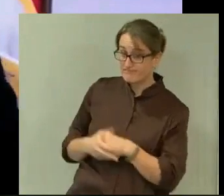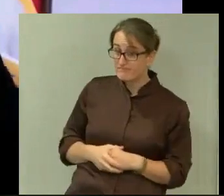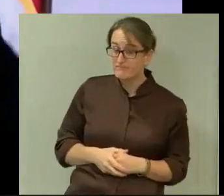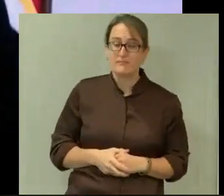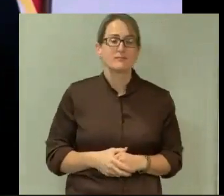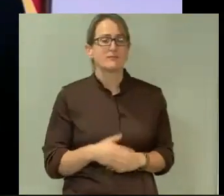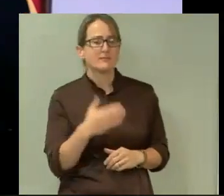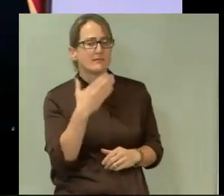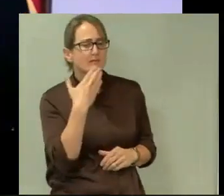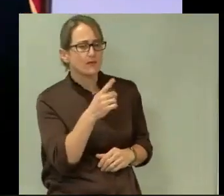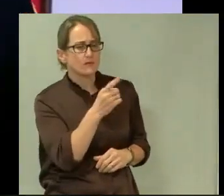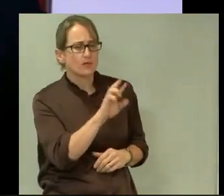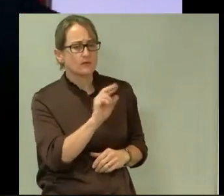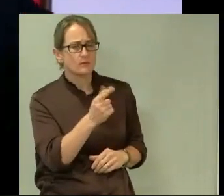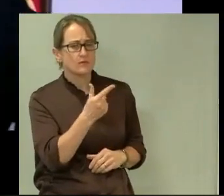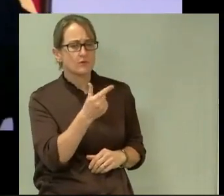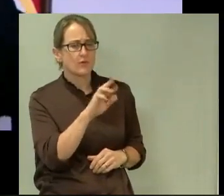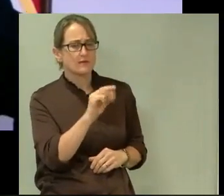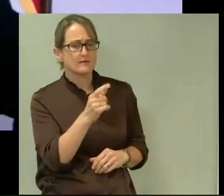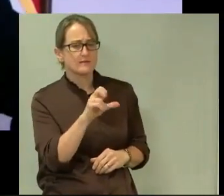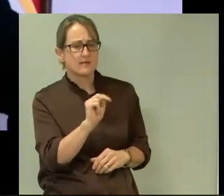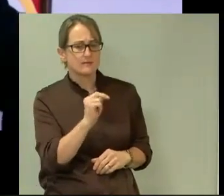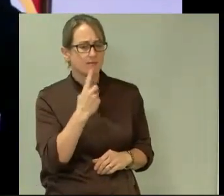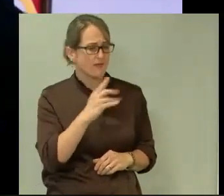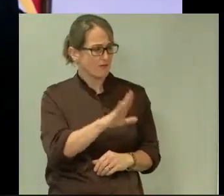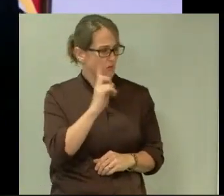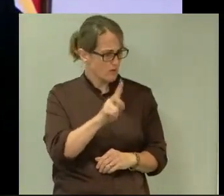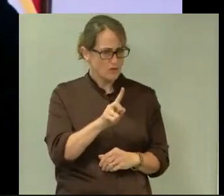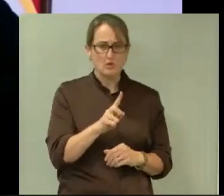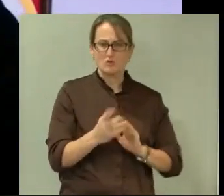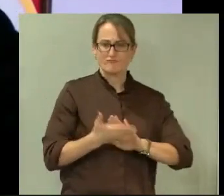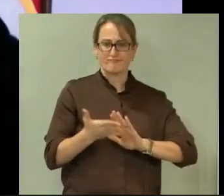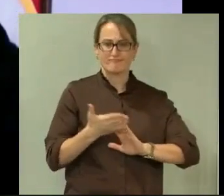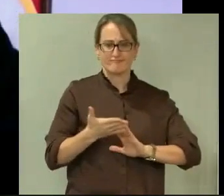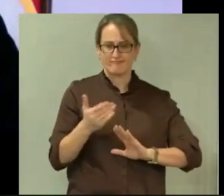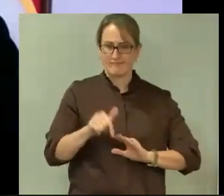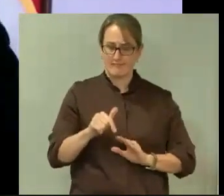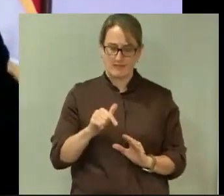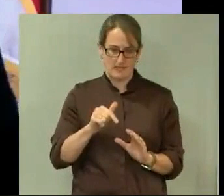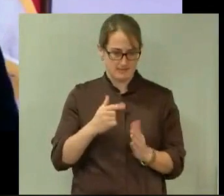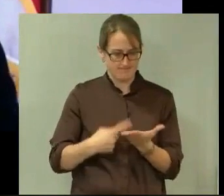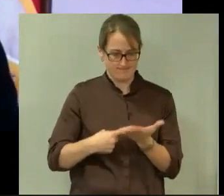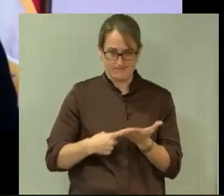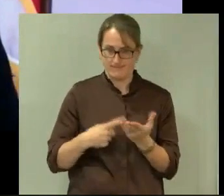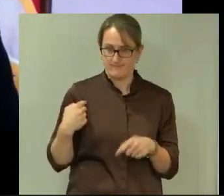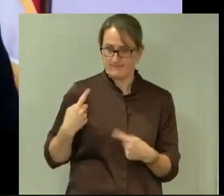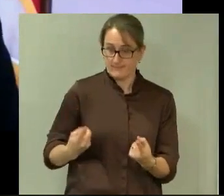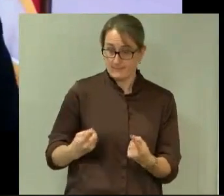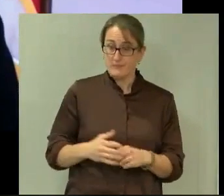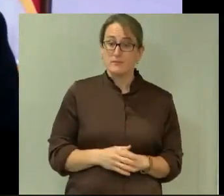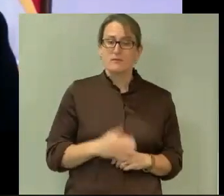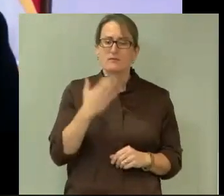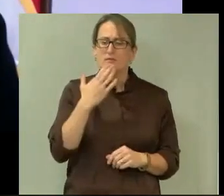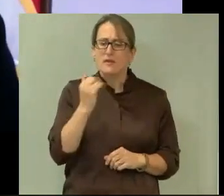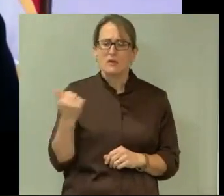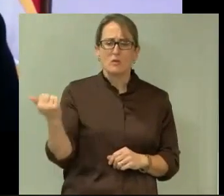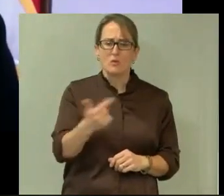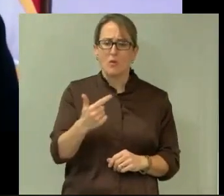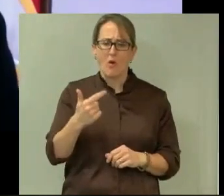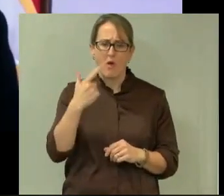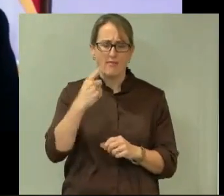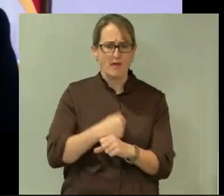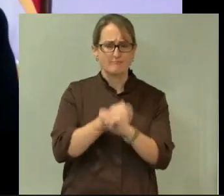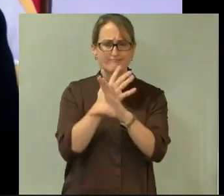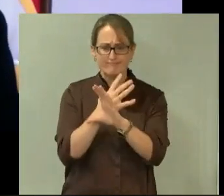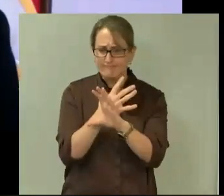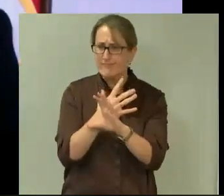Dr. Gregson. Thank you for your excellent moderation of this conversation. I want to thank all the participants who shared.